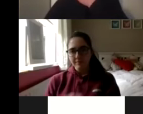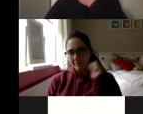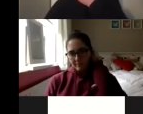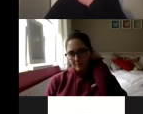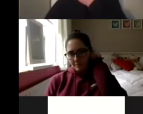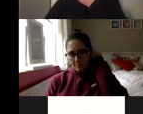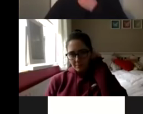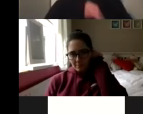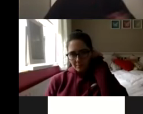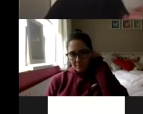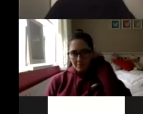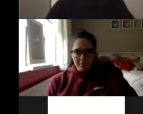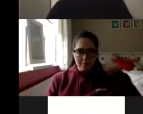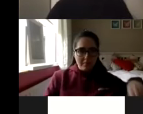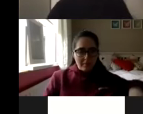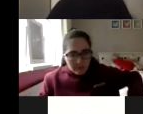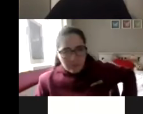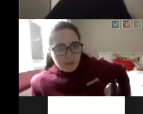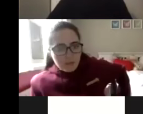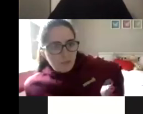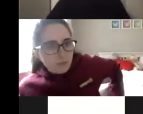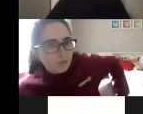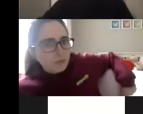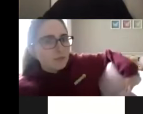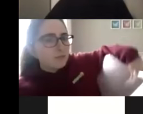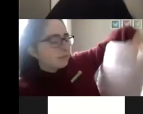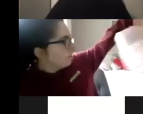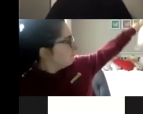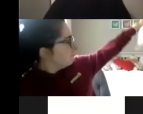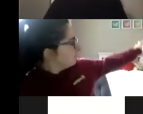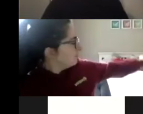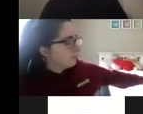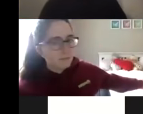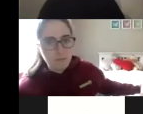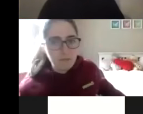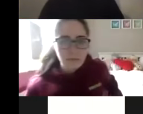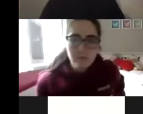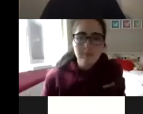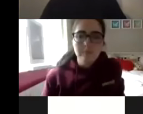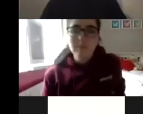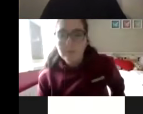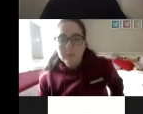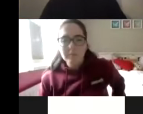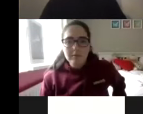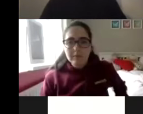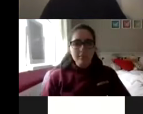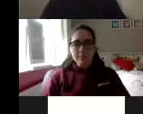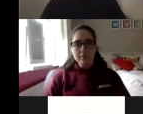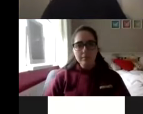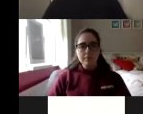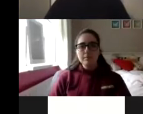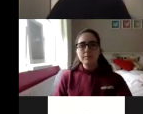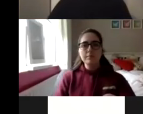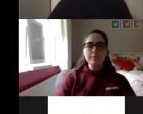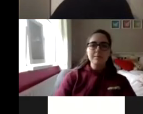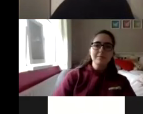Alvine, I don't know, someone home anyway. And she was like, I'm not leaving. Myself and Kira were like, is